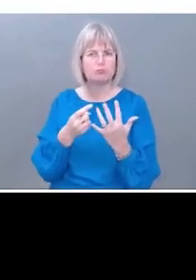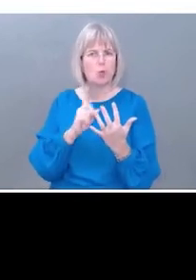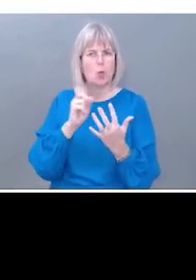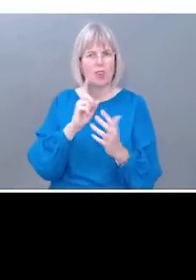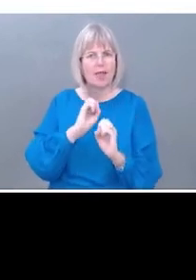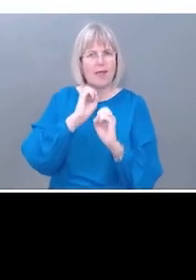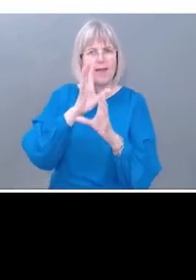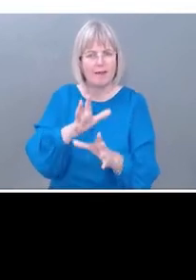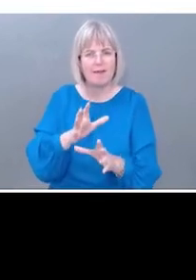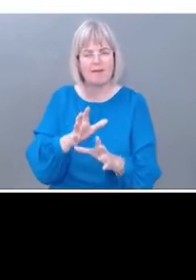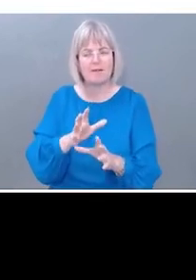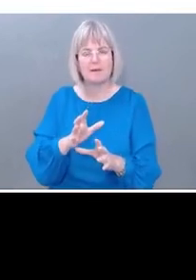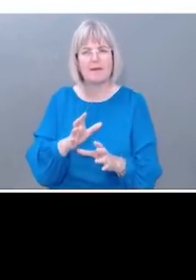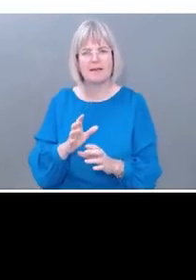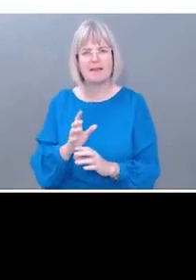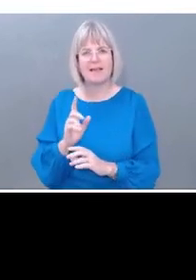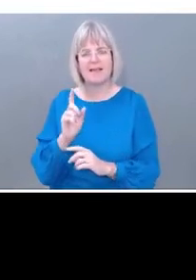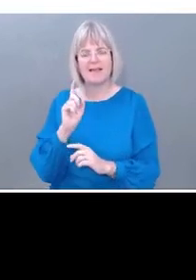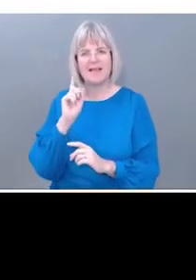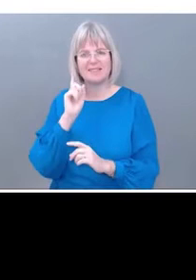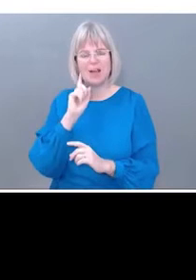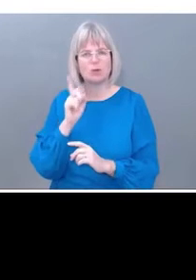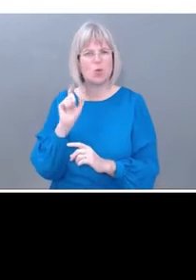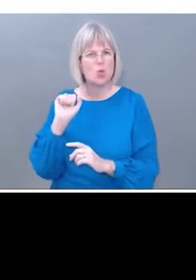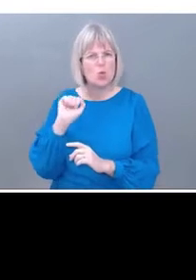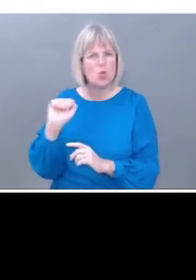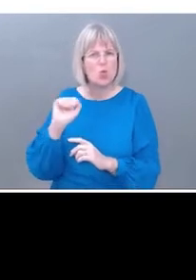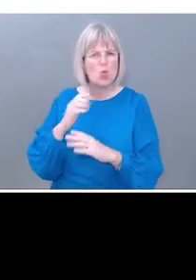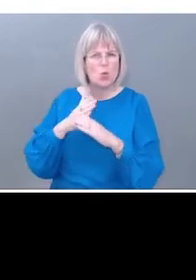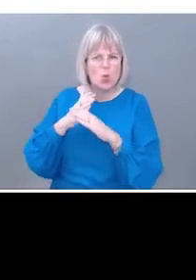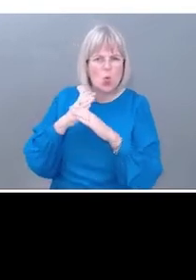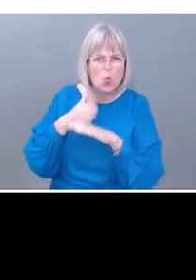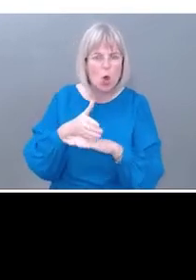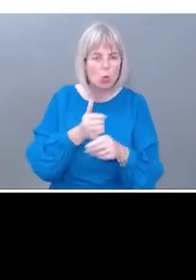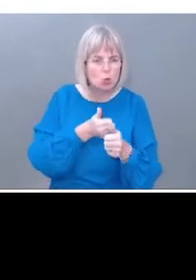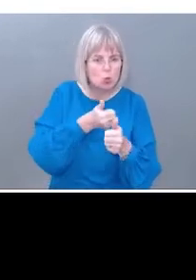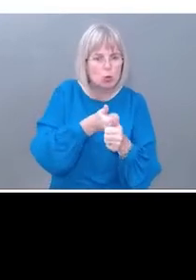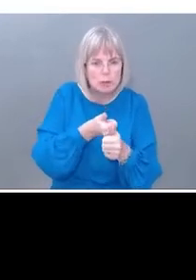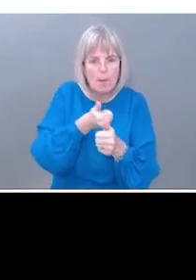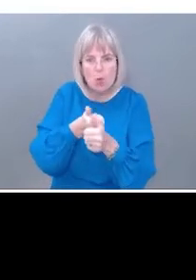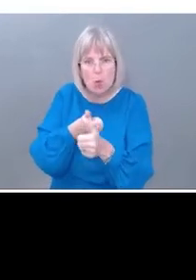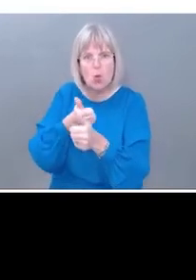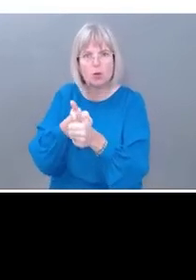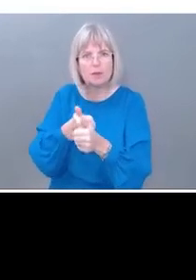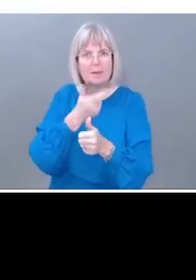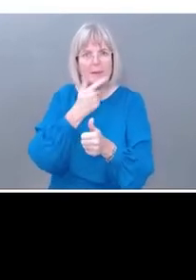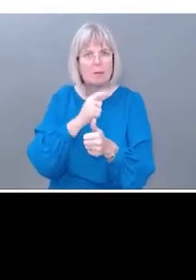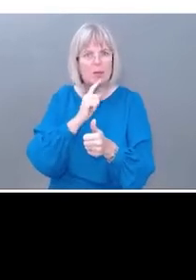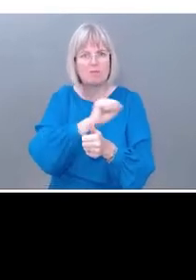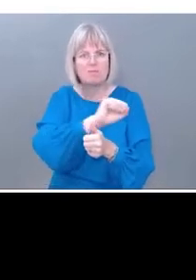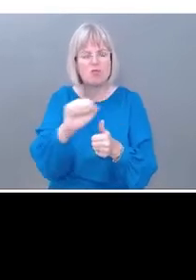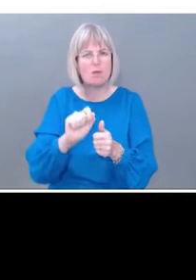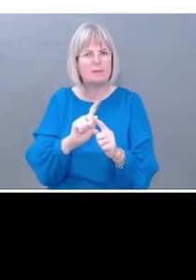it astounds me the amount of work that they're putting into this to support people from a range of backgrounds to access